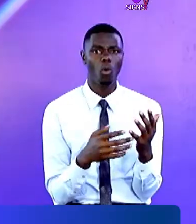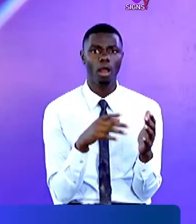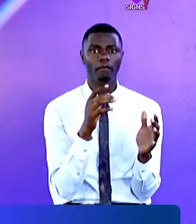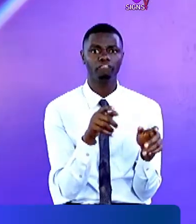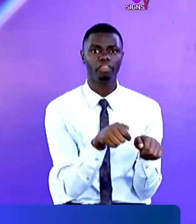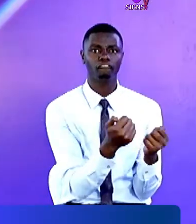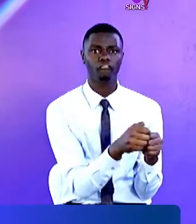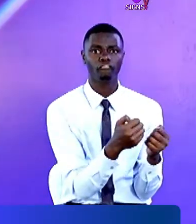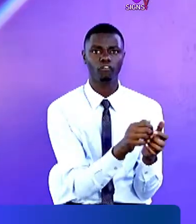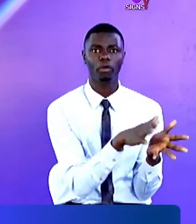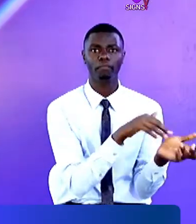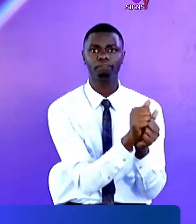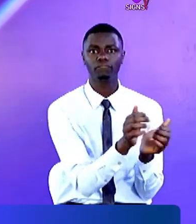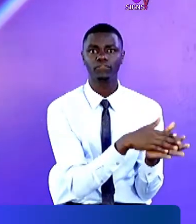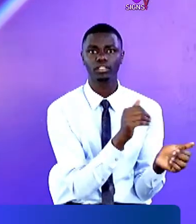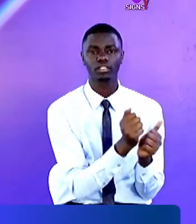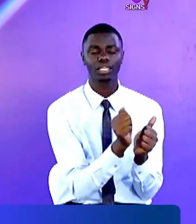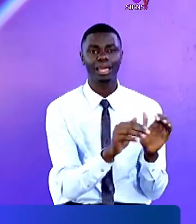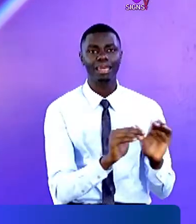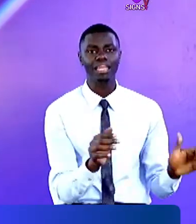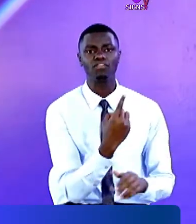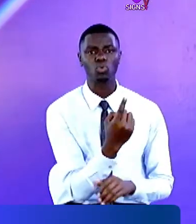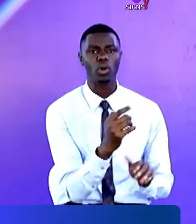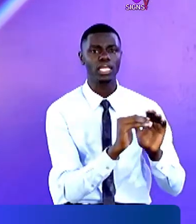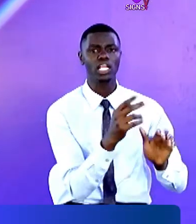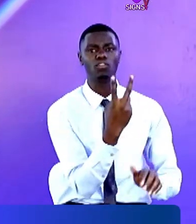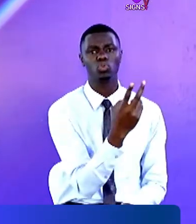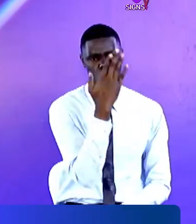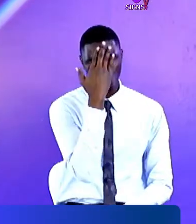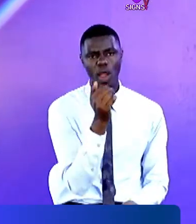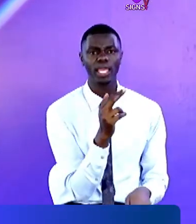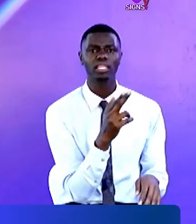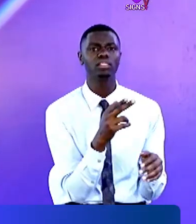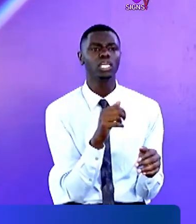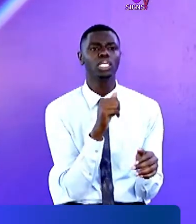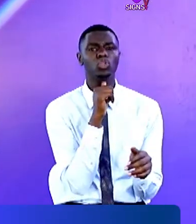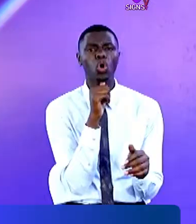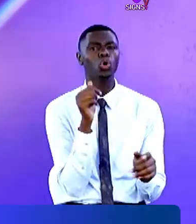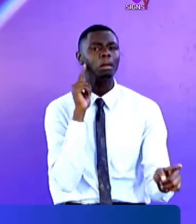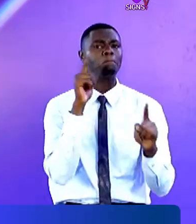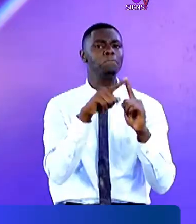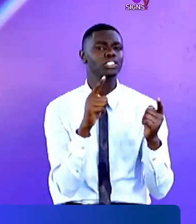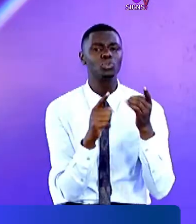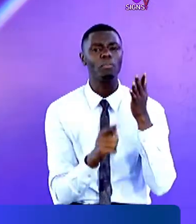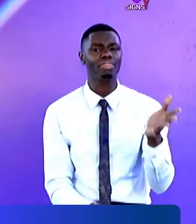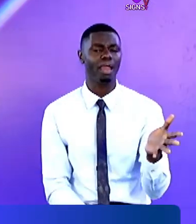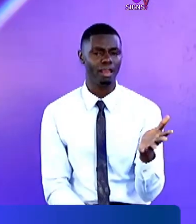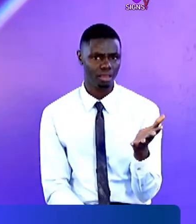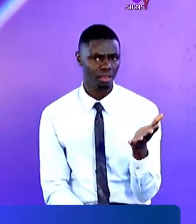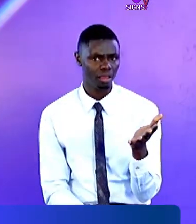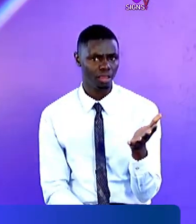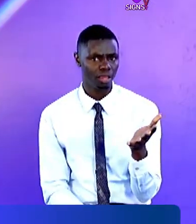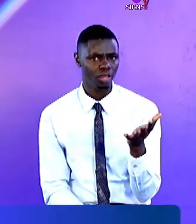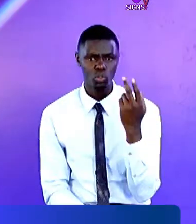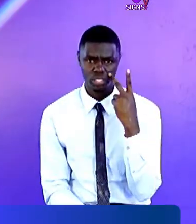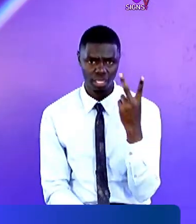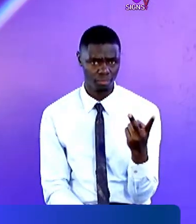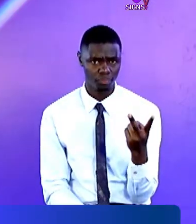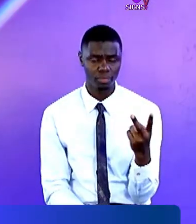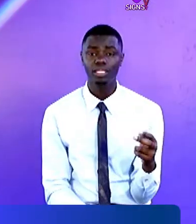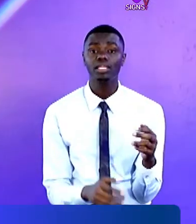1, level 2, in dispensaries and healthcare. Because they were not meant to be there. You know, in